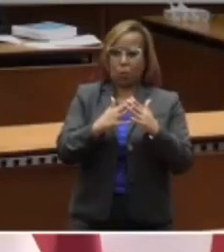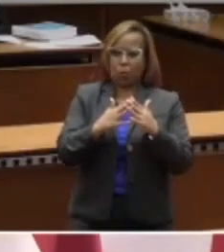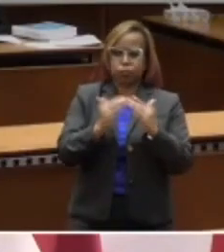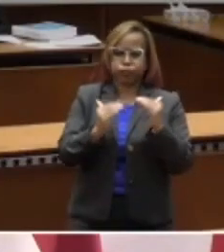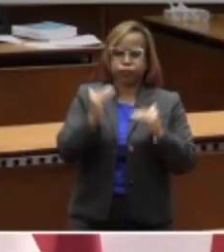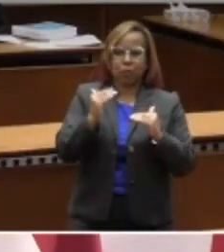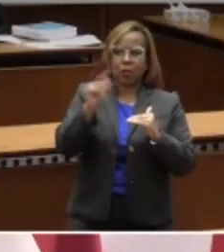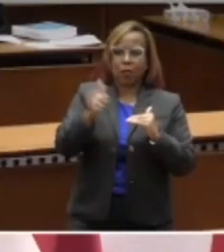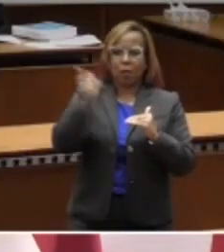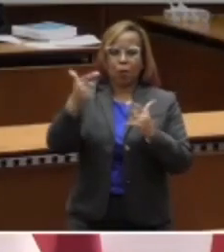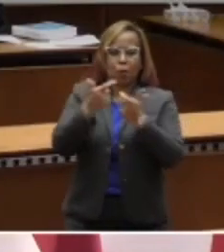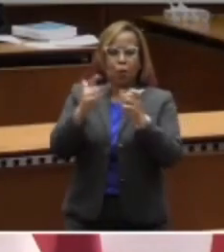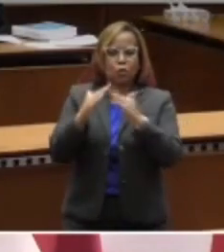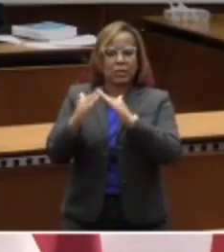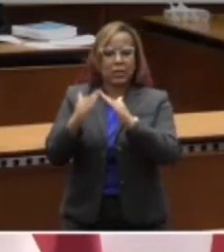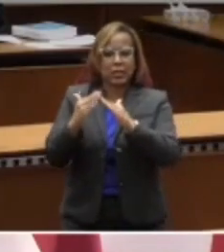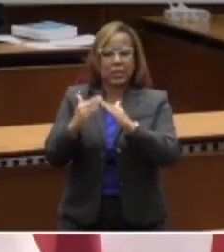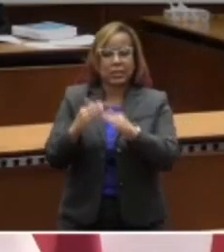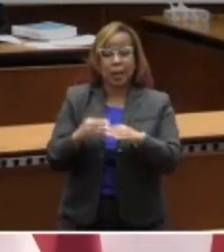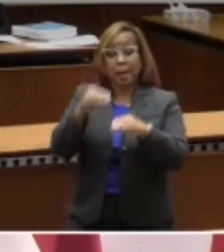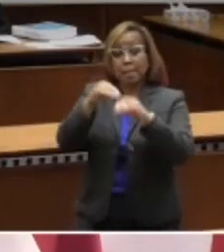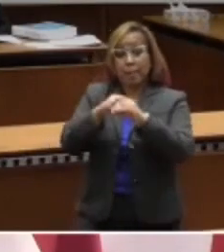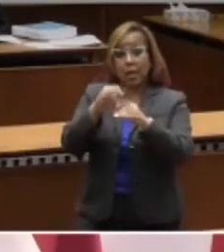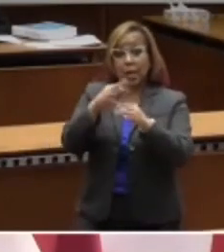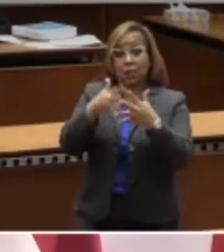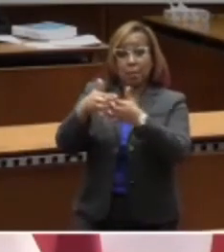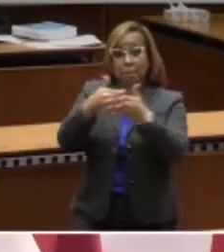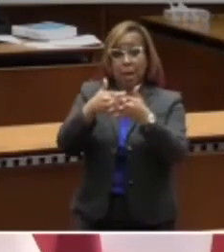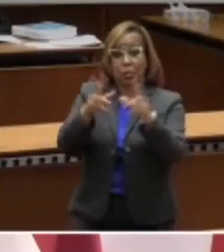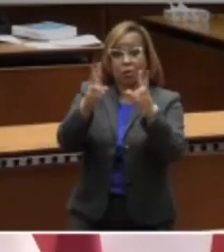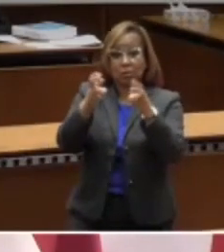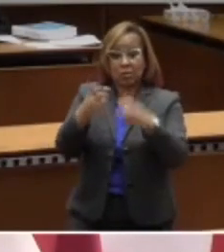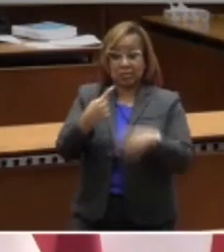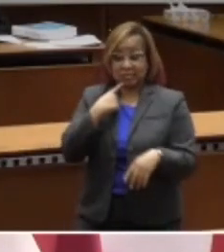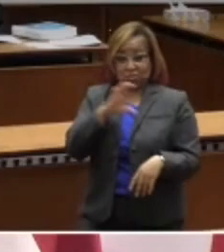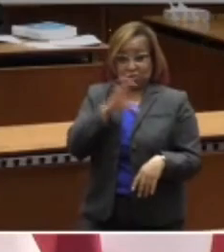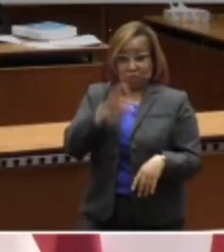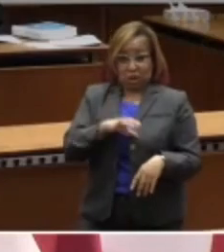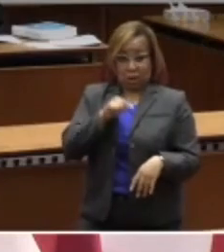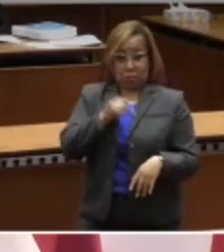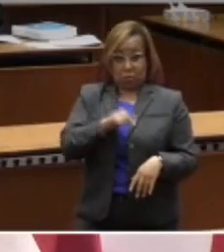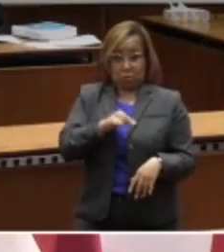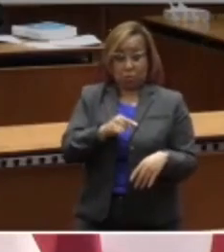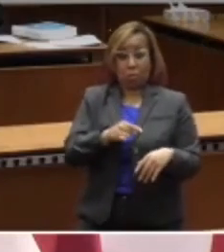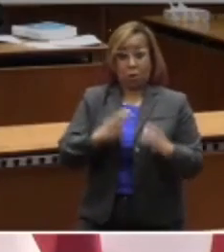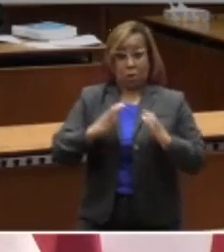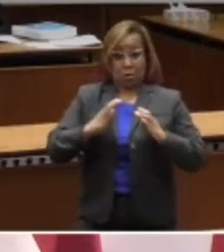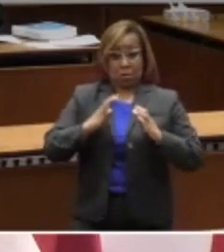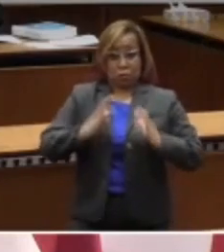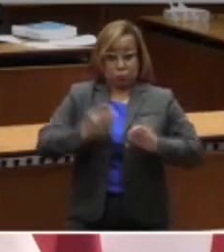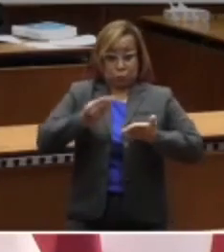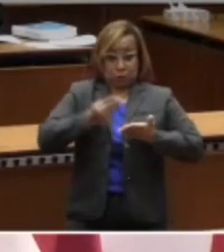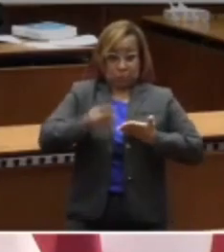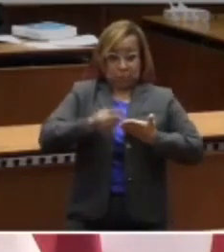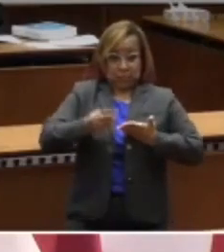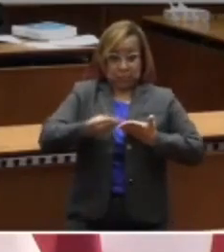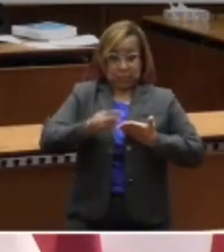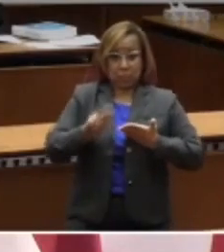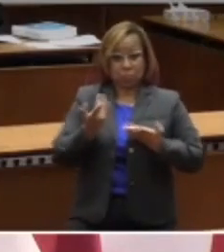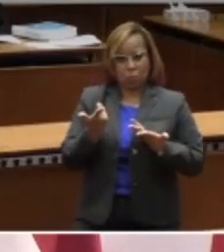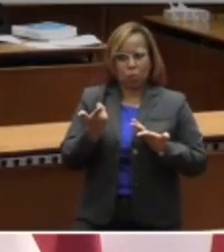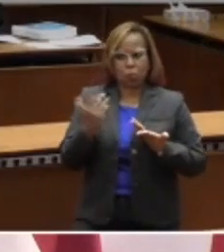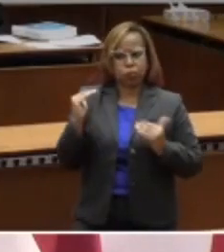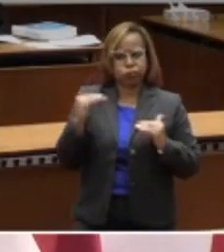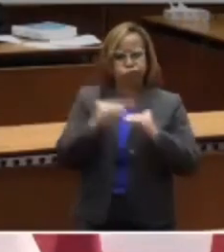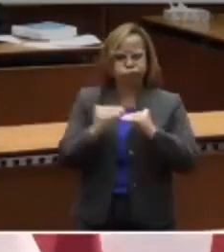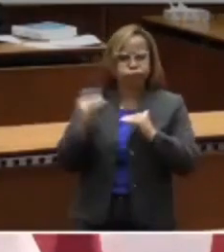cities. And notably, Bank of America studies show that Chicago's consumer spending recovery has exceeded